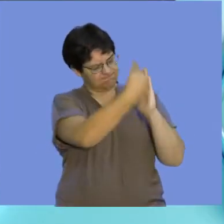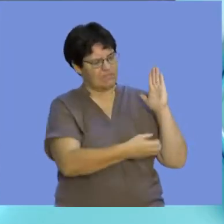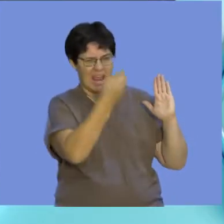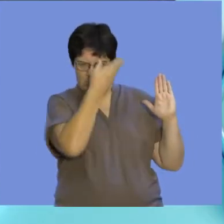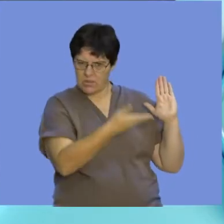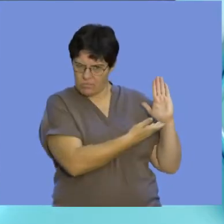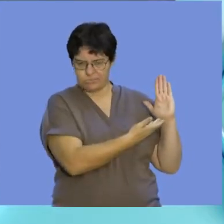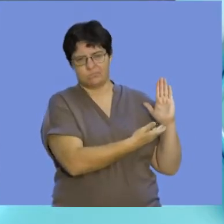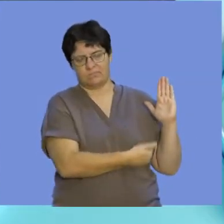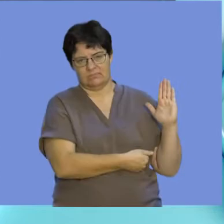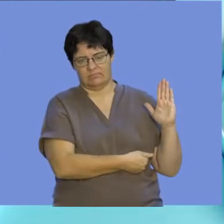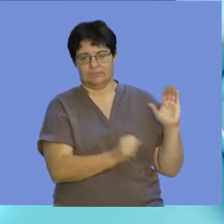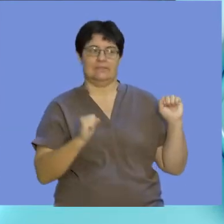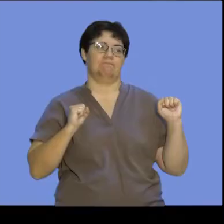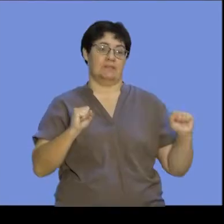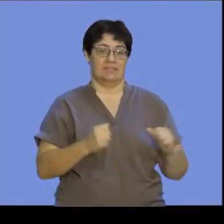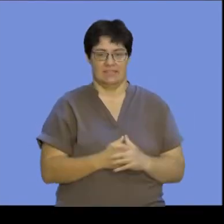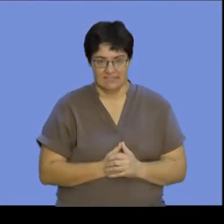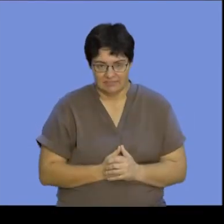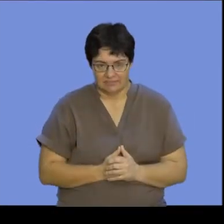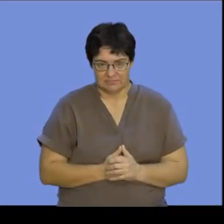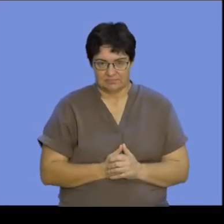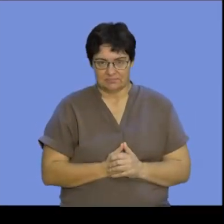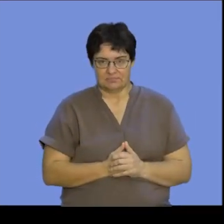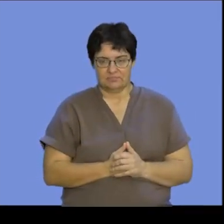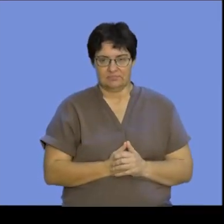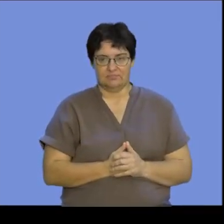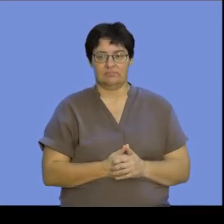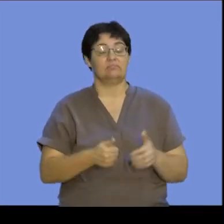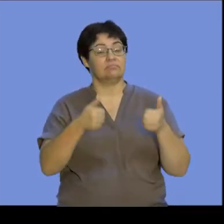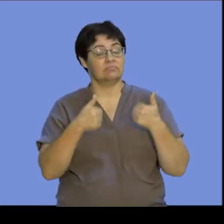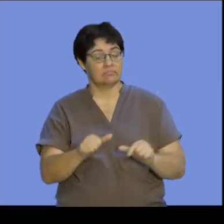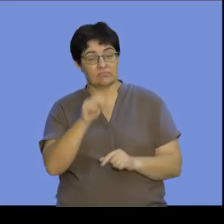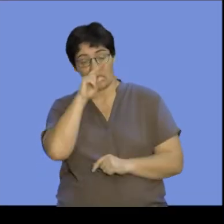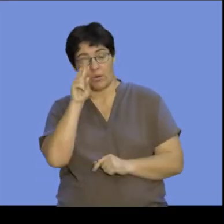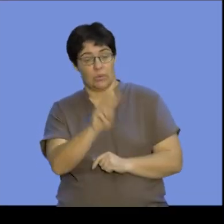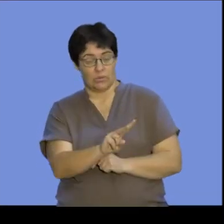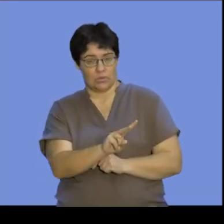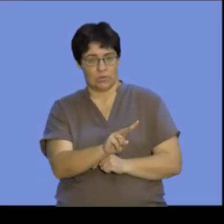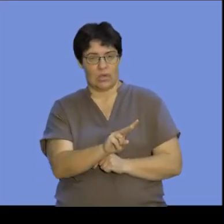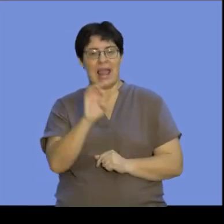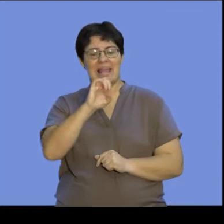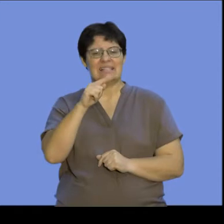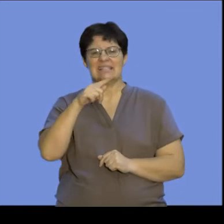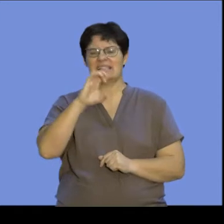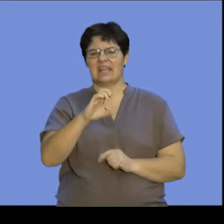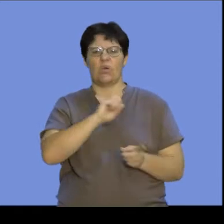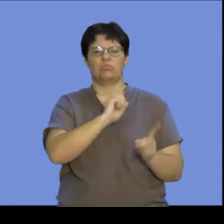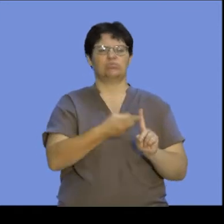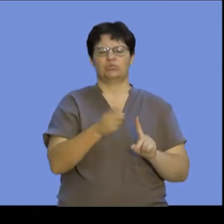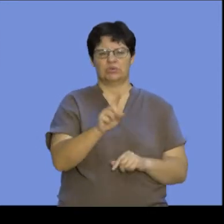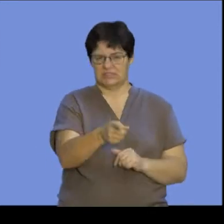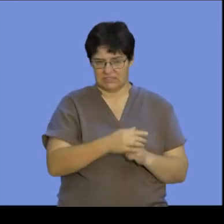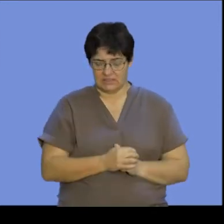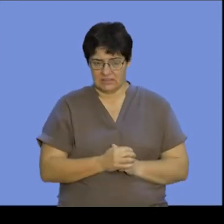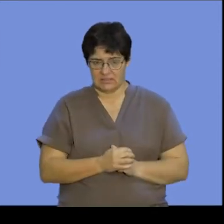sheet. Yay. Okay? Then we're going to talk about what an elastic collision is.